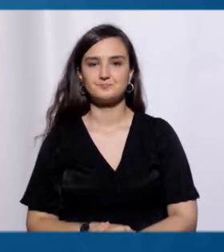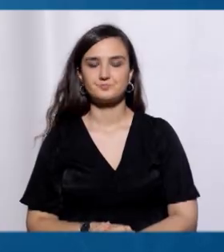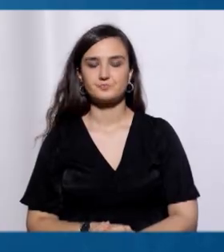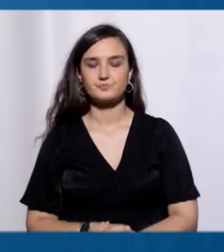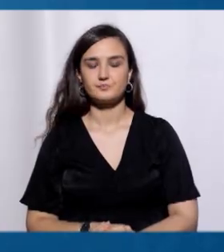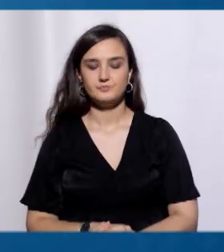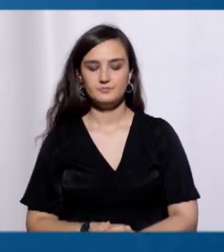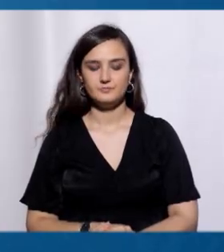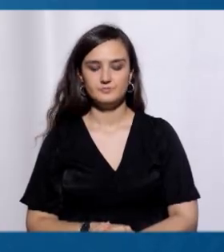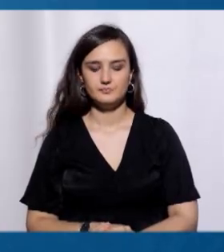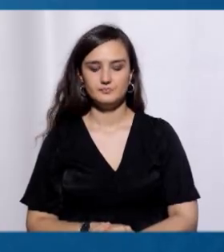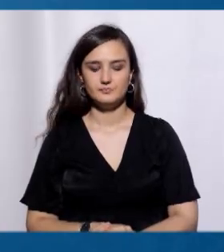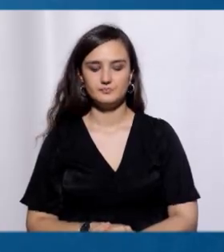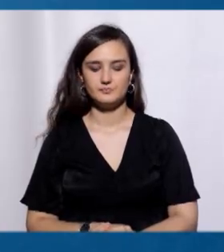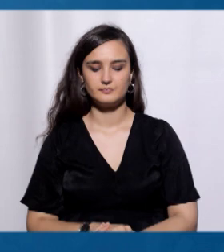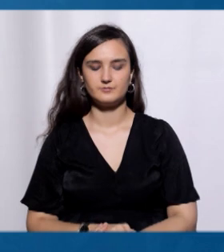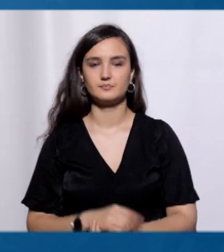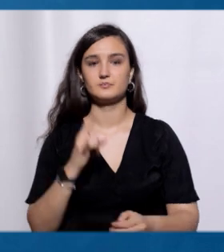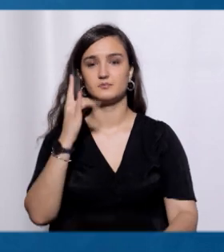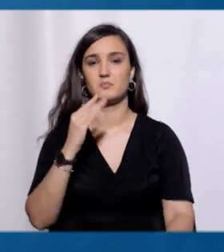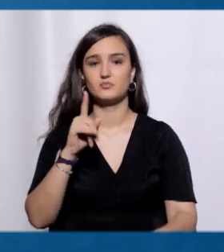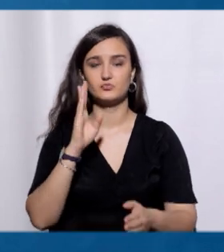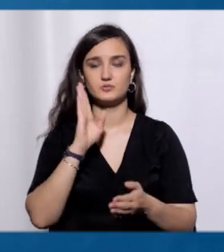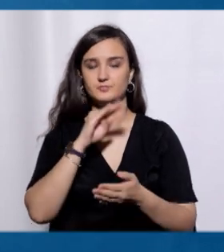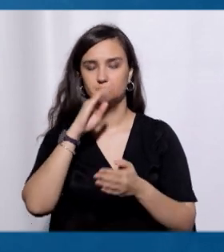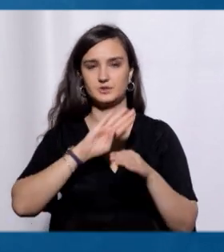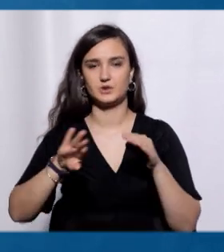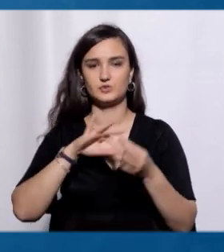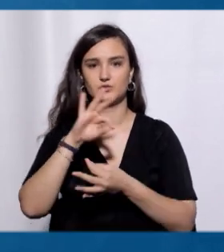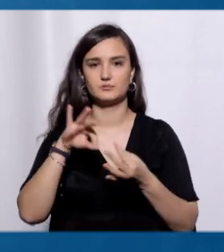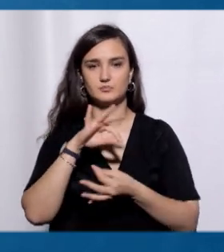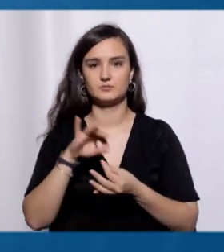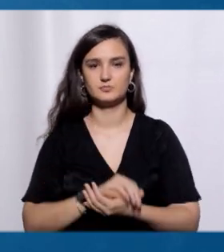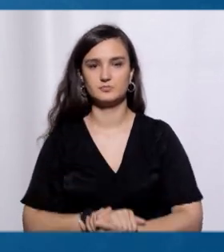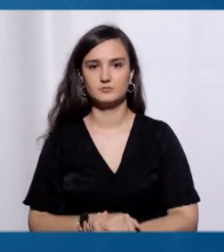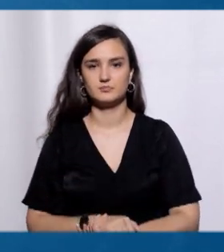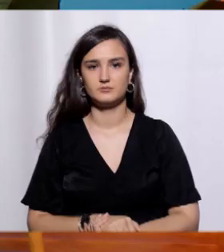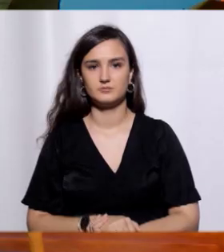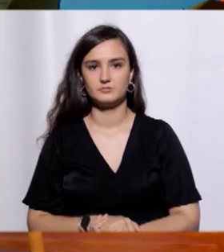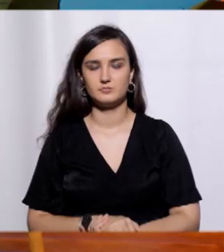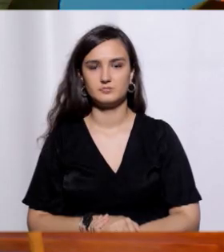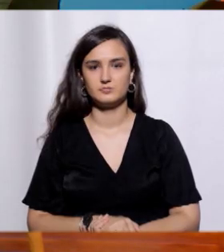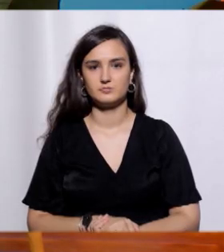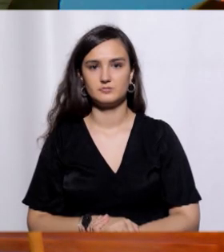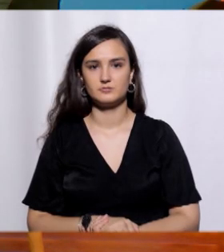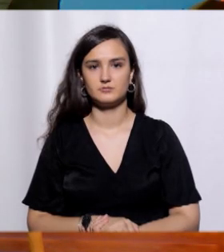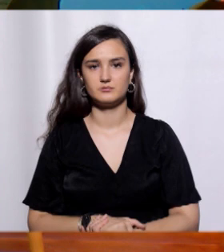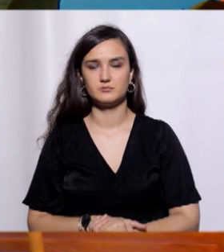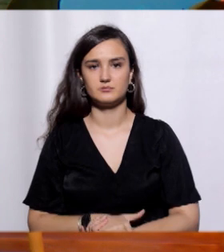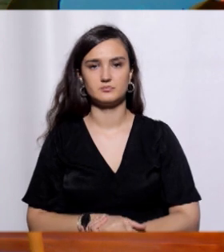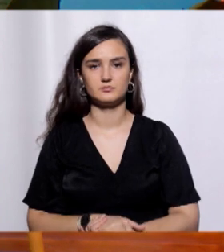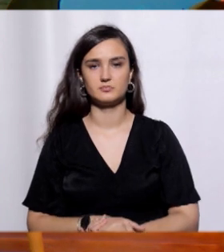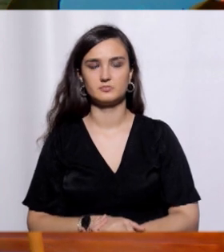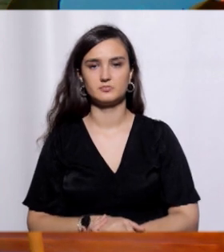Orphan. And this is a child with no parents. Oboli. Next, we